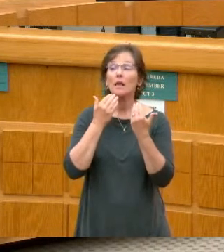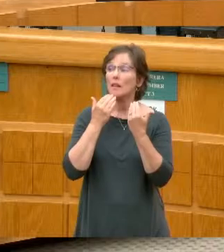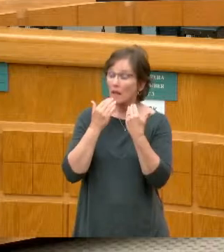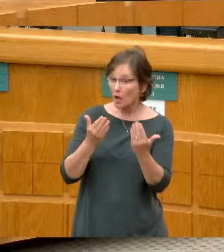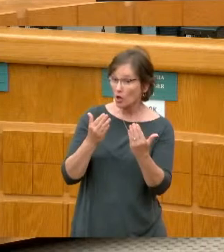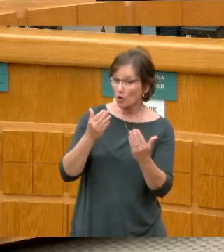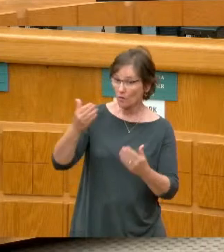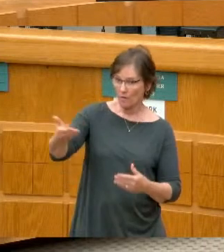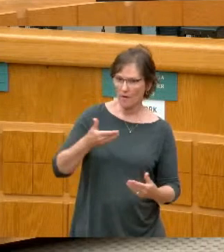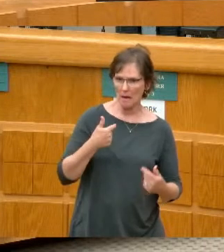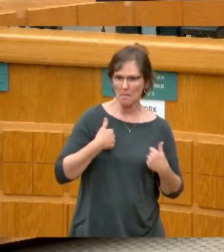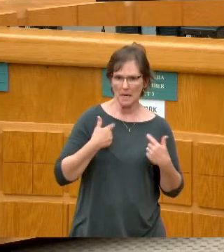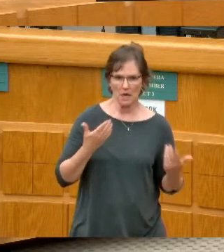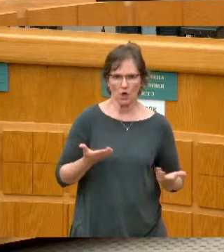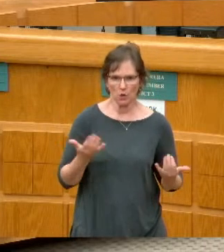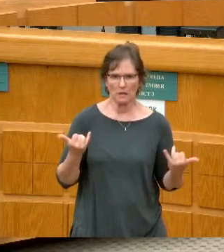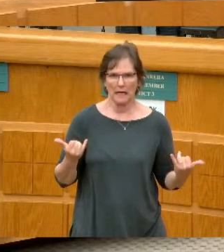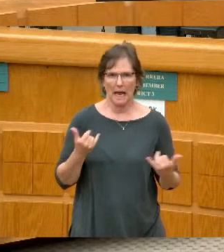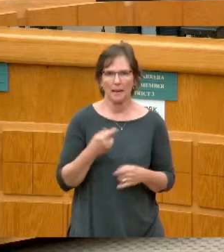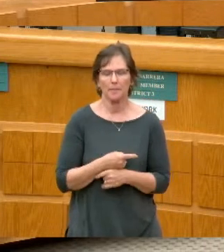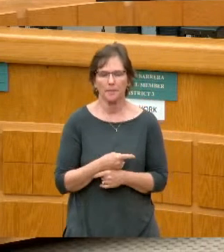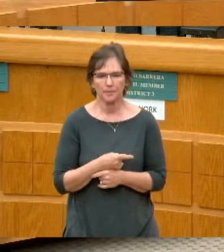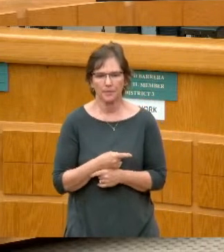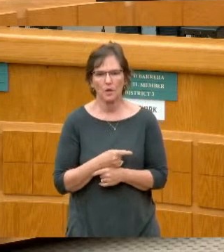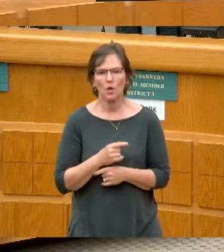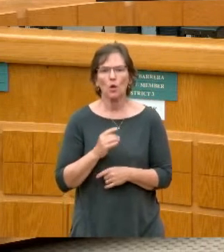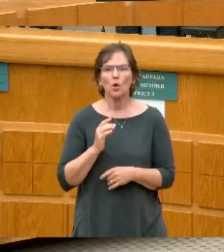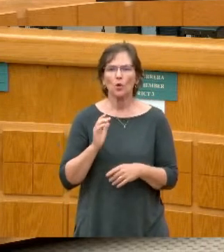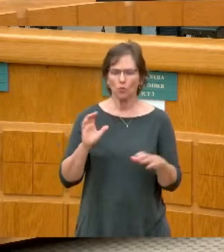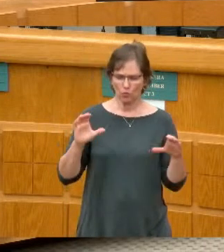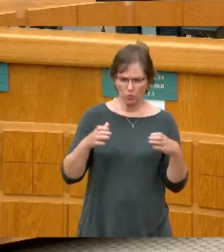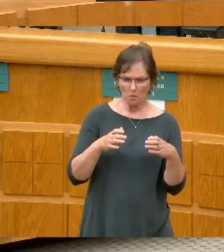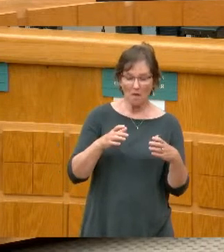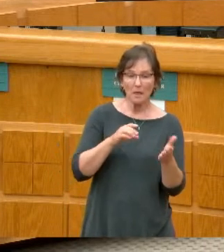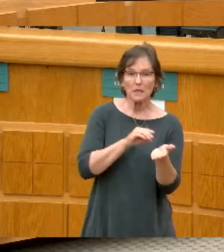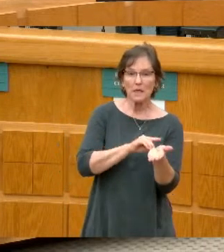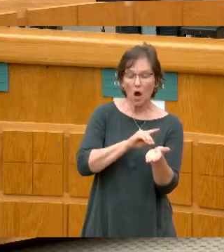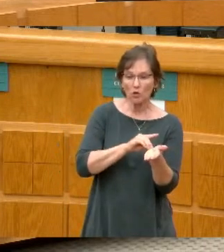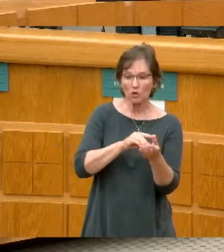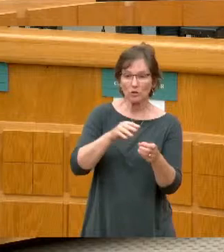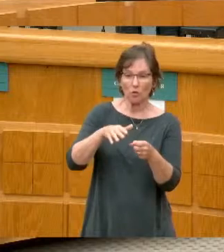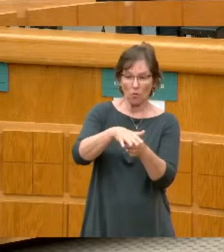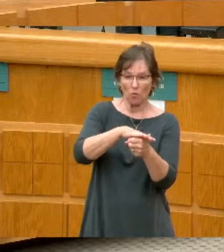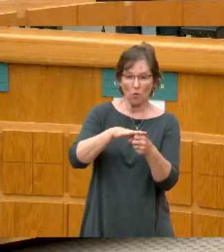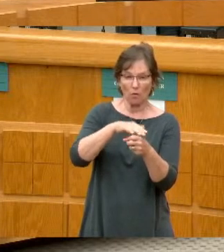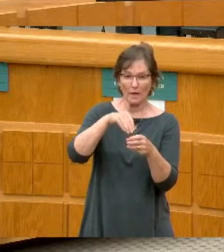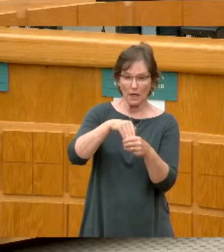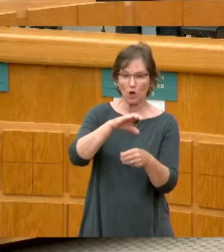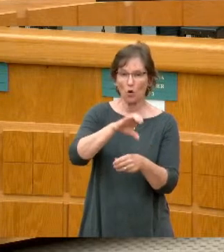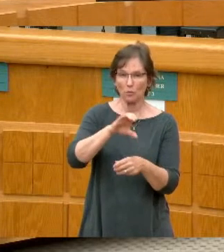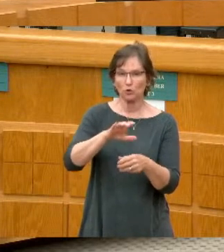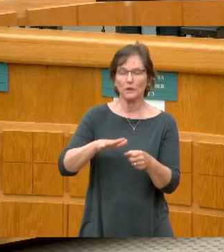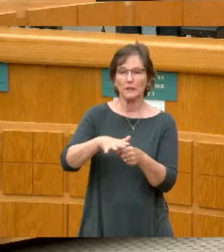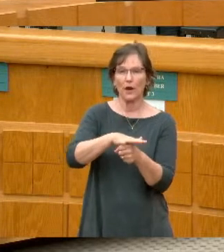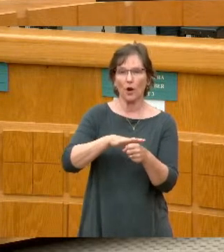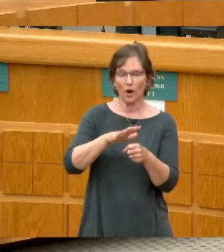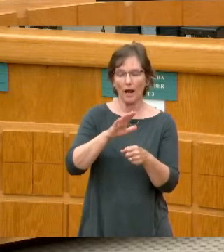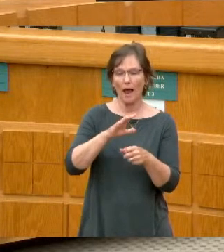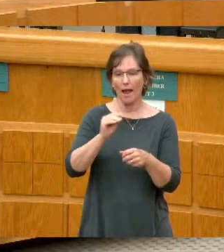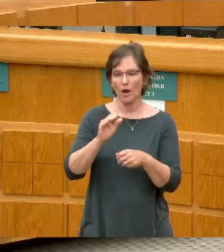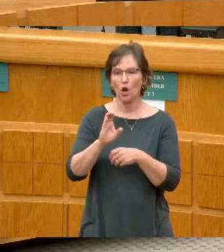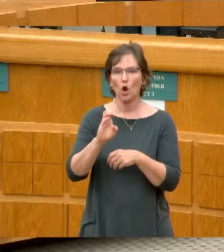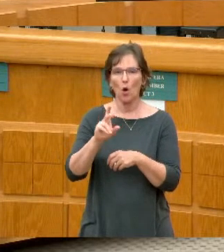good afternoon. I'm Dr. Marita Rafael, pediatric emergency physician,